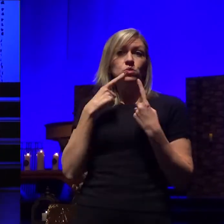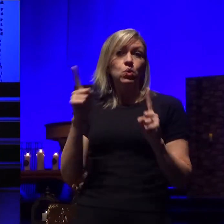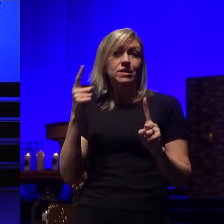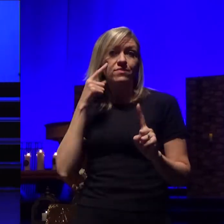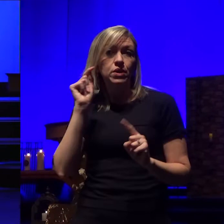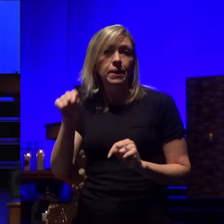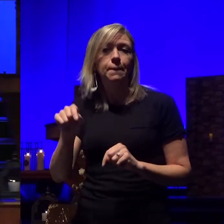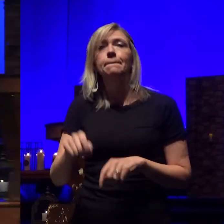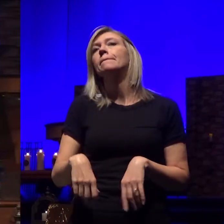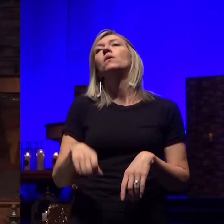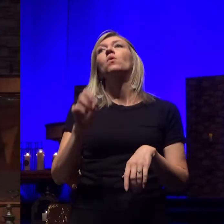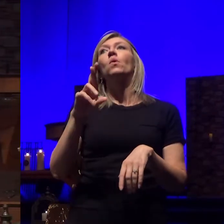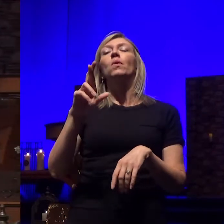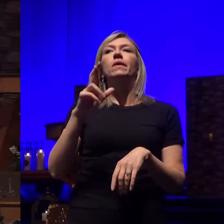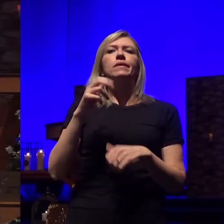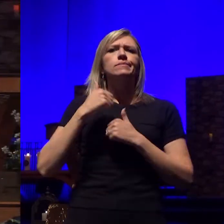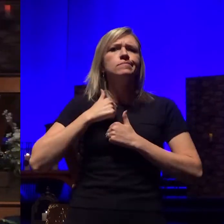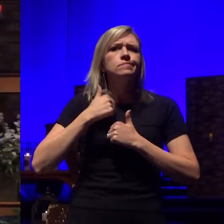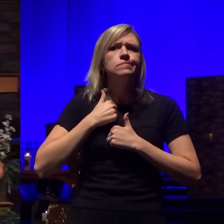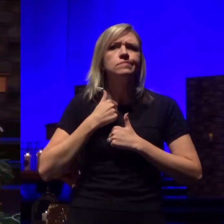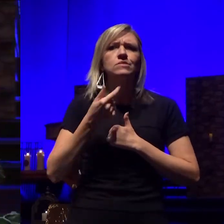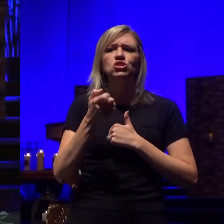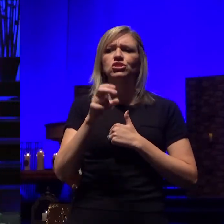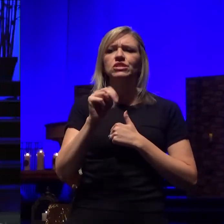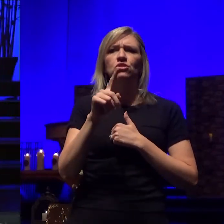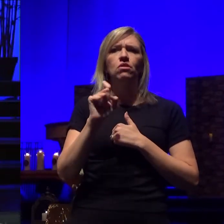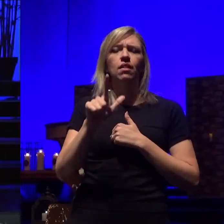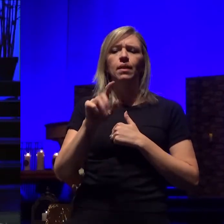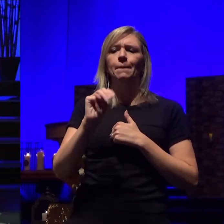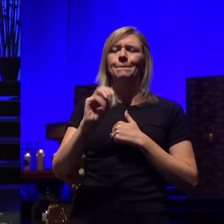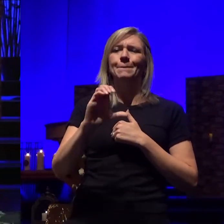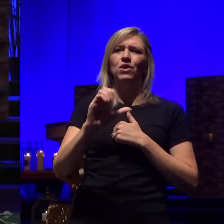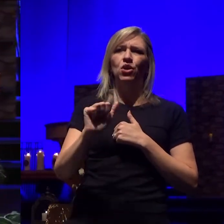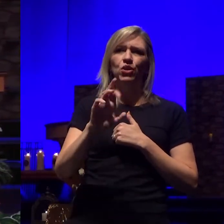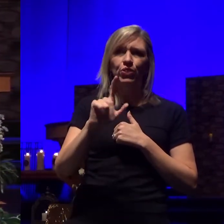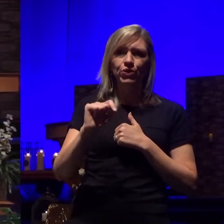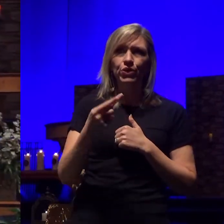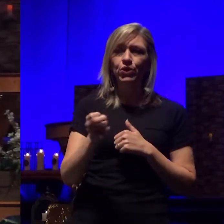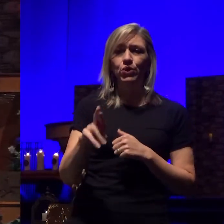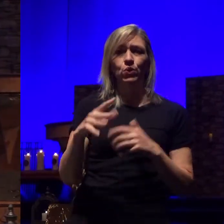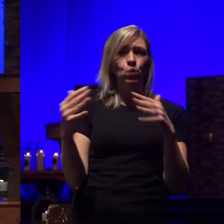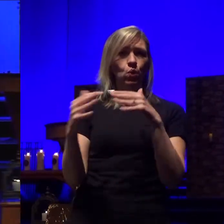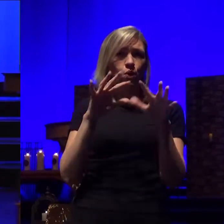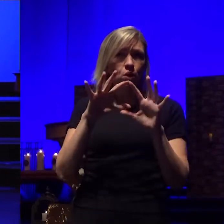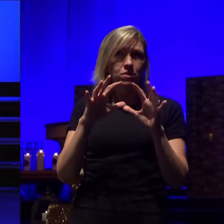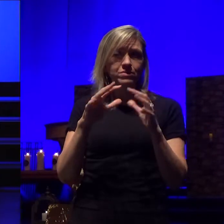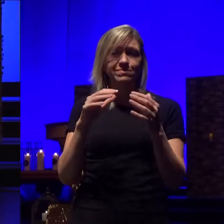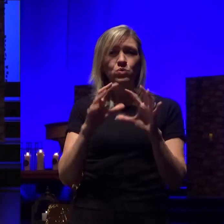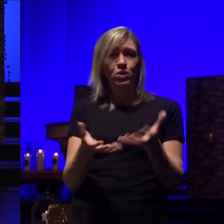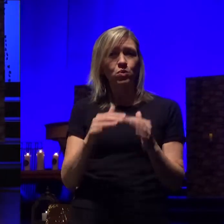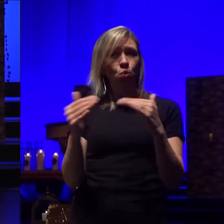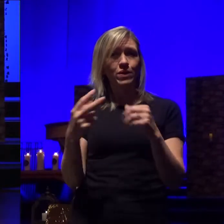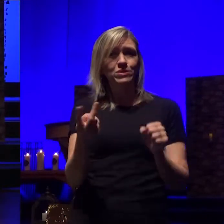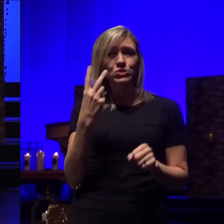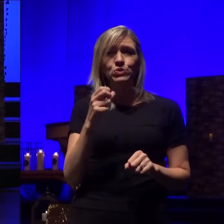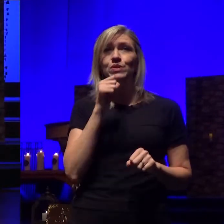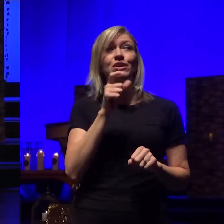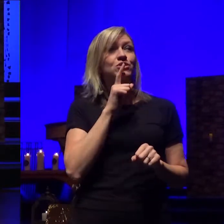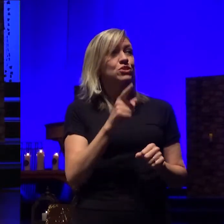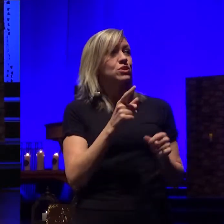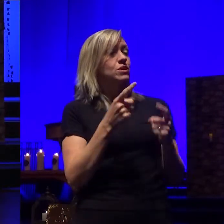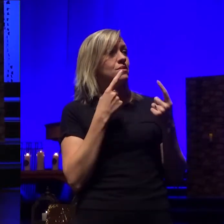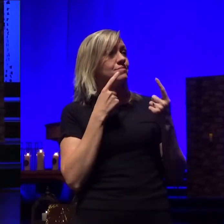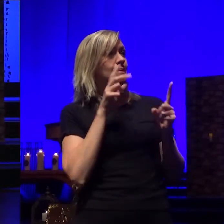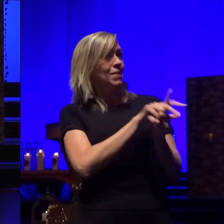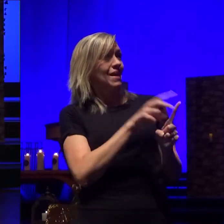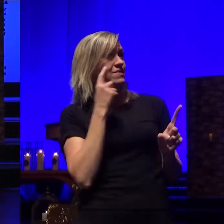work for General MacArthur overseeing troops in World War II. I don't know if it will always work for you when your teen's not out of bed and school's